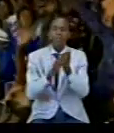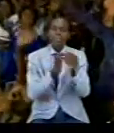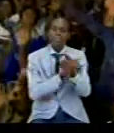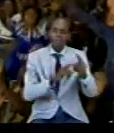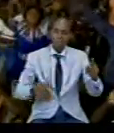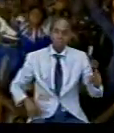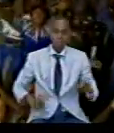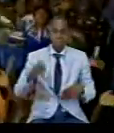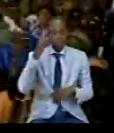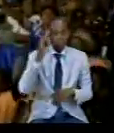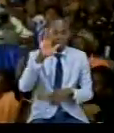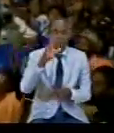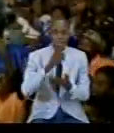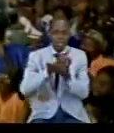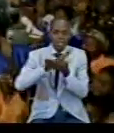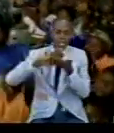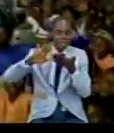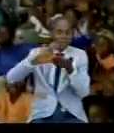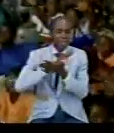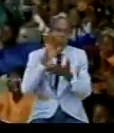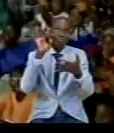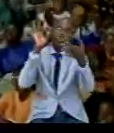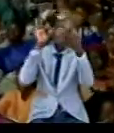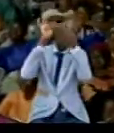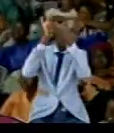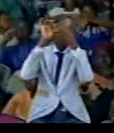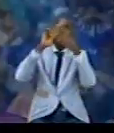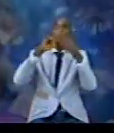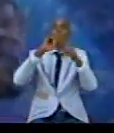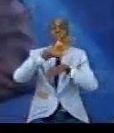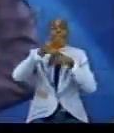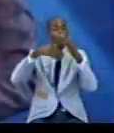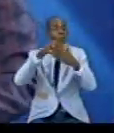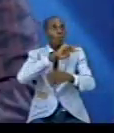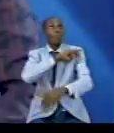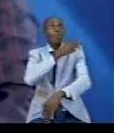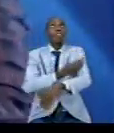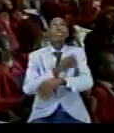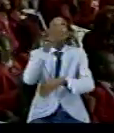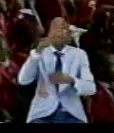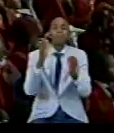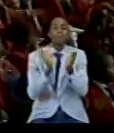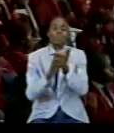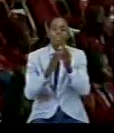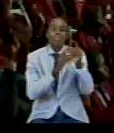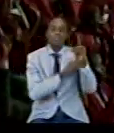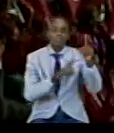your divine connection to the Almighty God, praise the Lord.